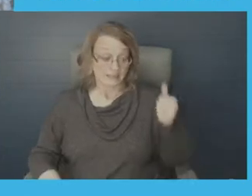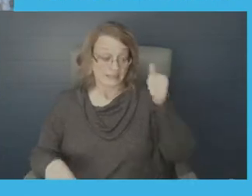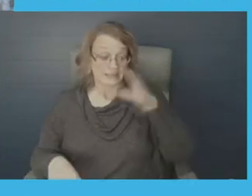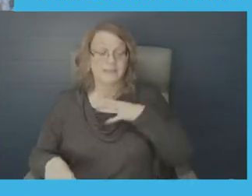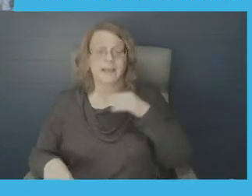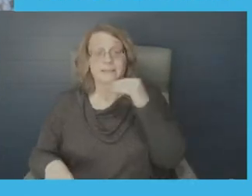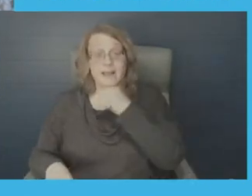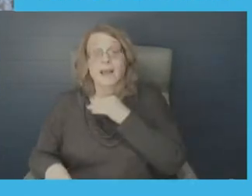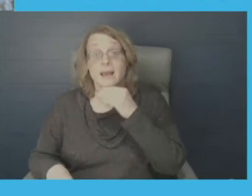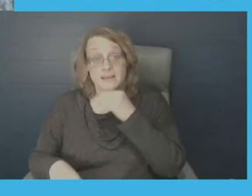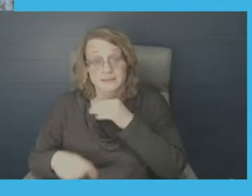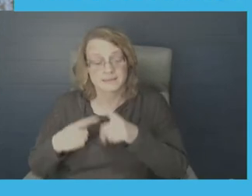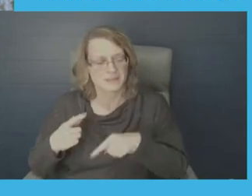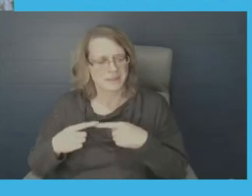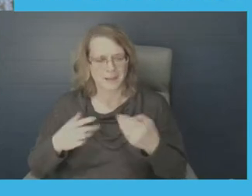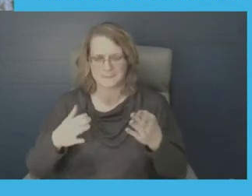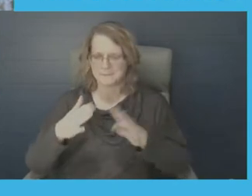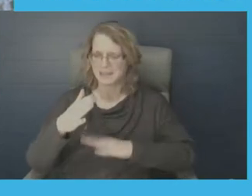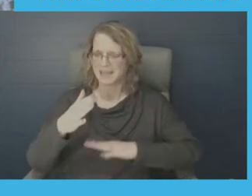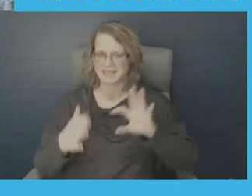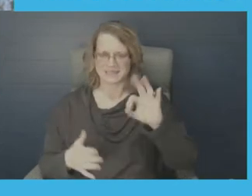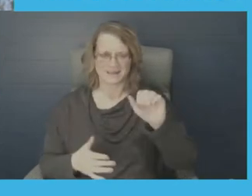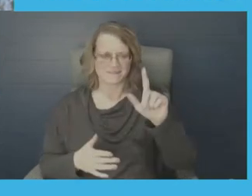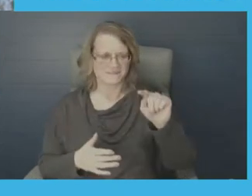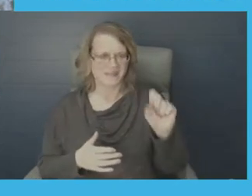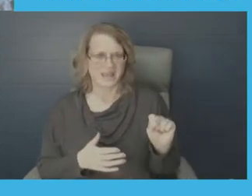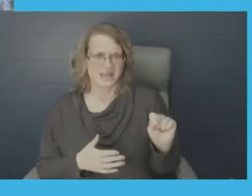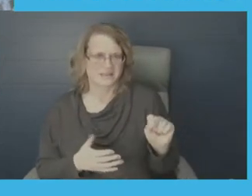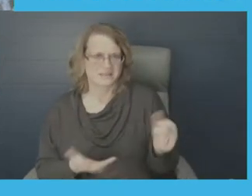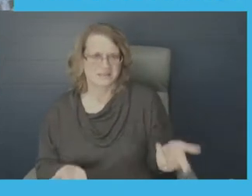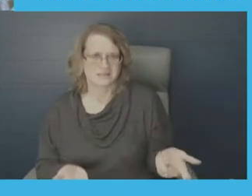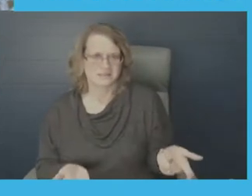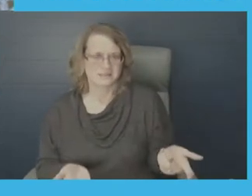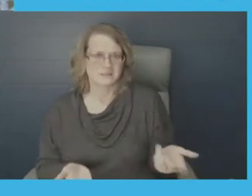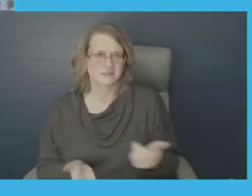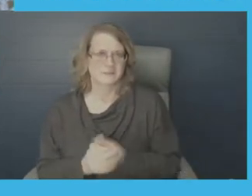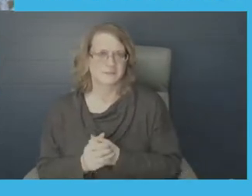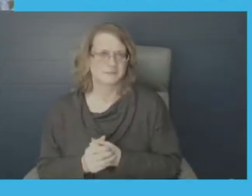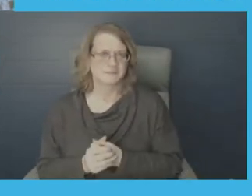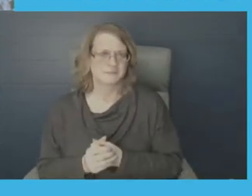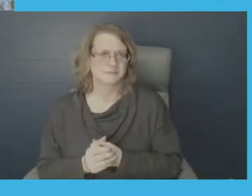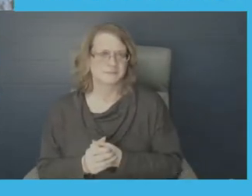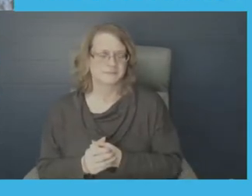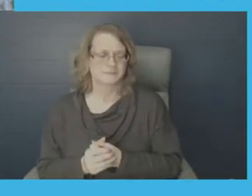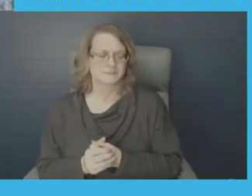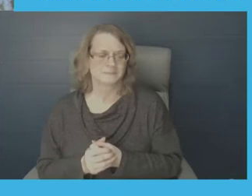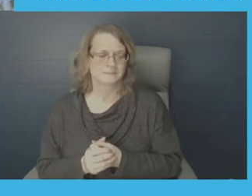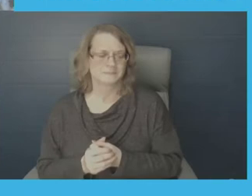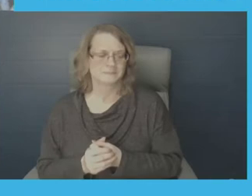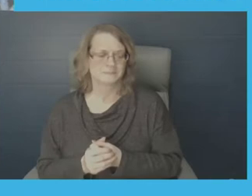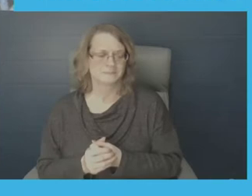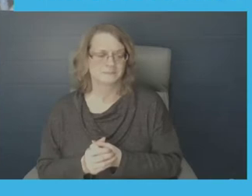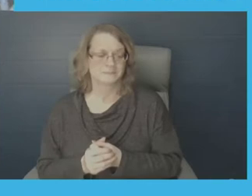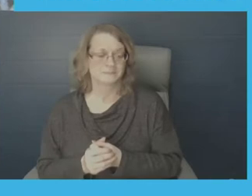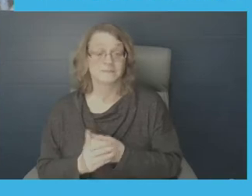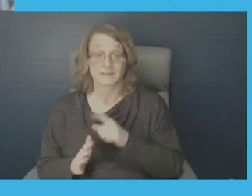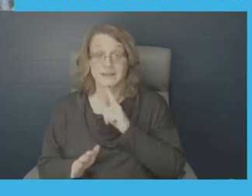And this is a man who lies about the most basic facts of his